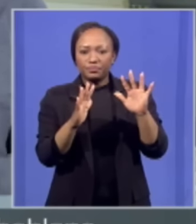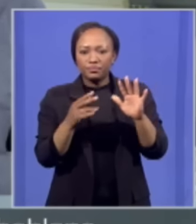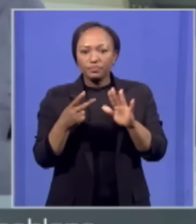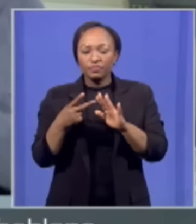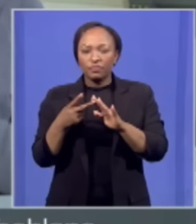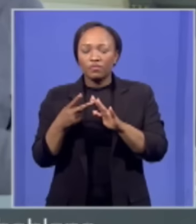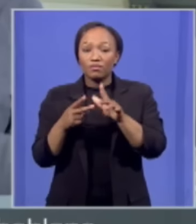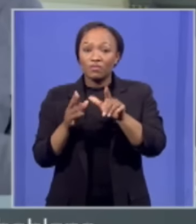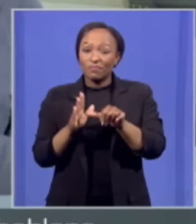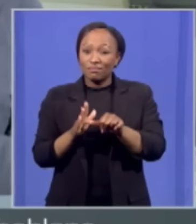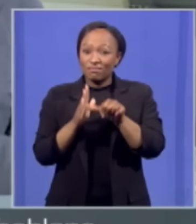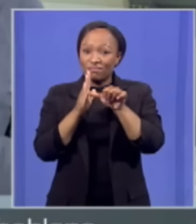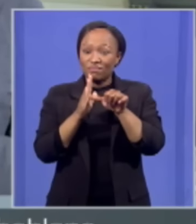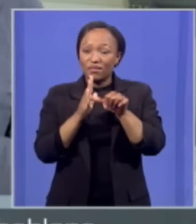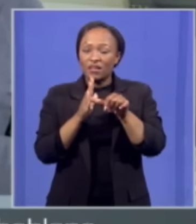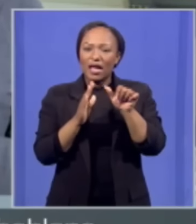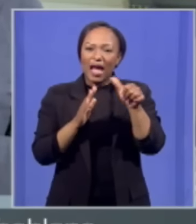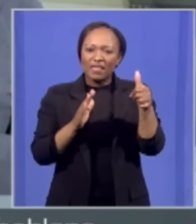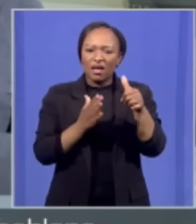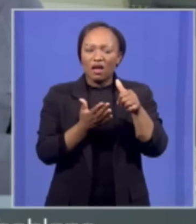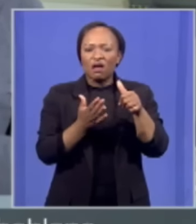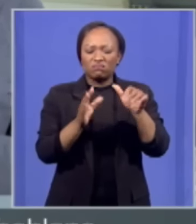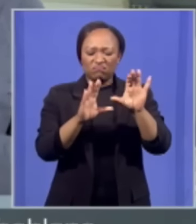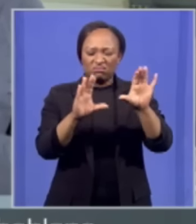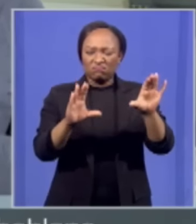more important, another permit which has